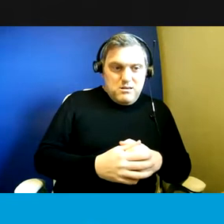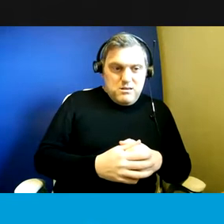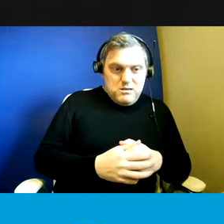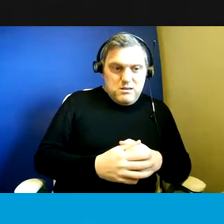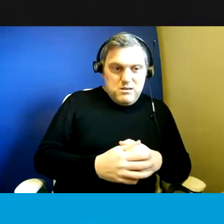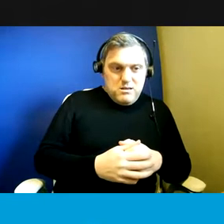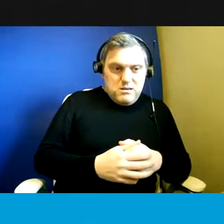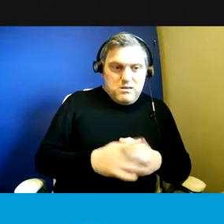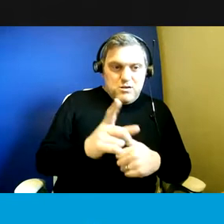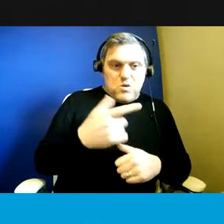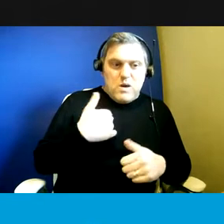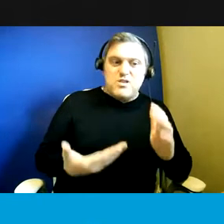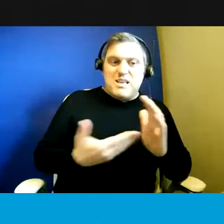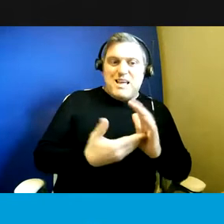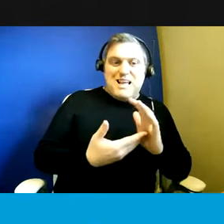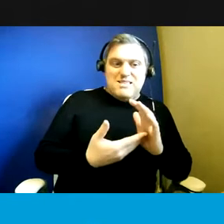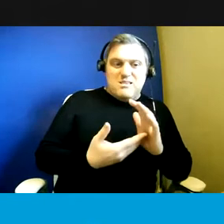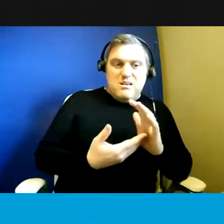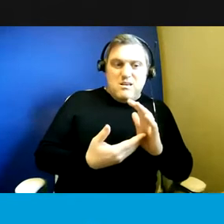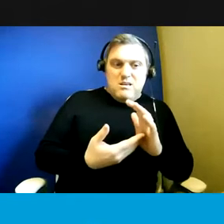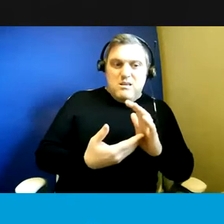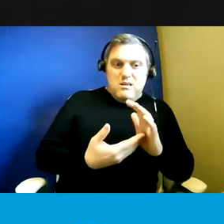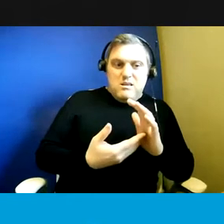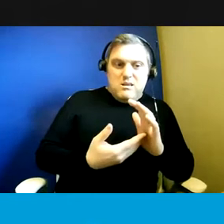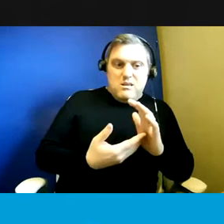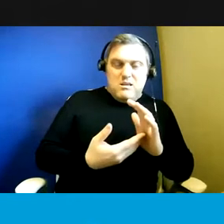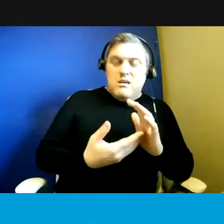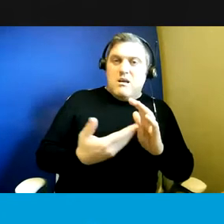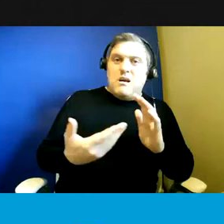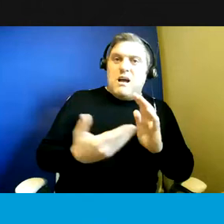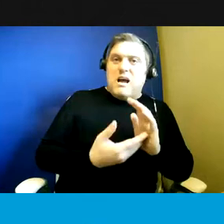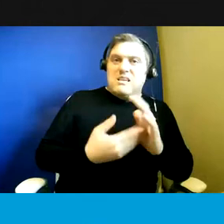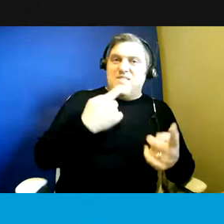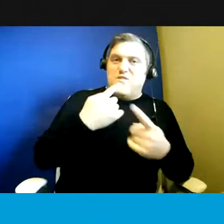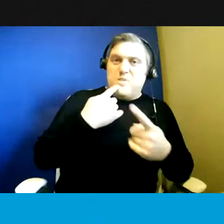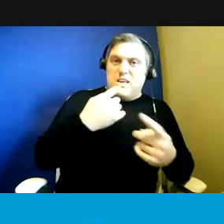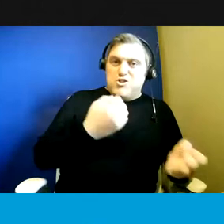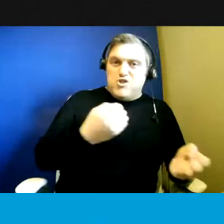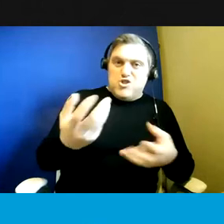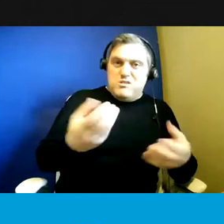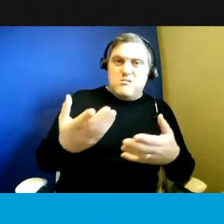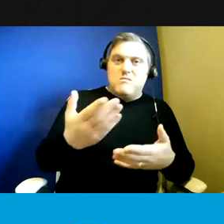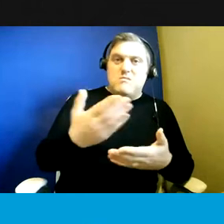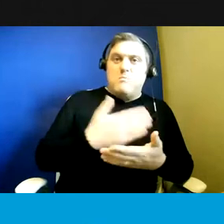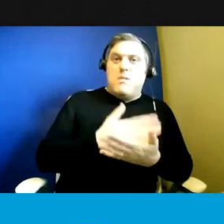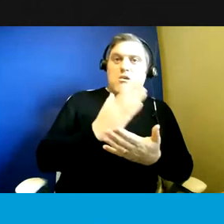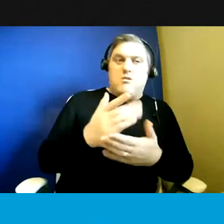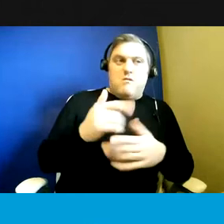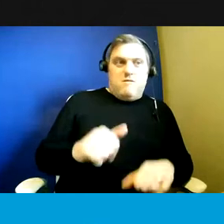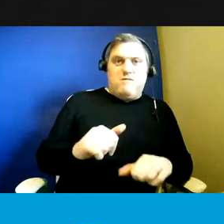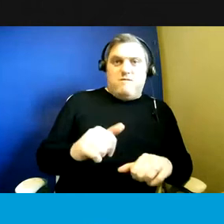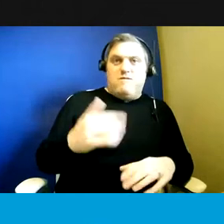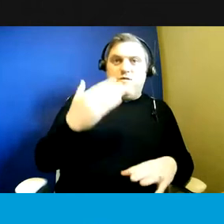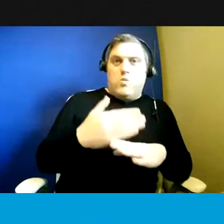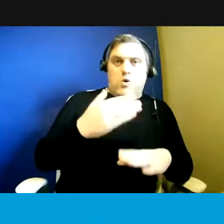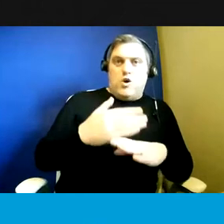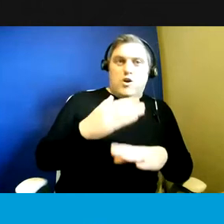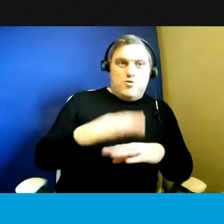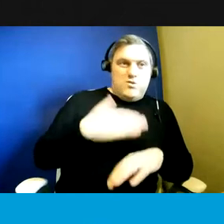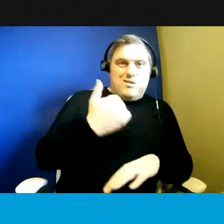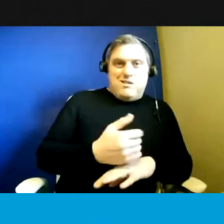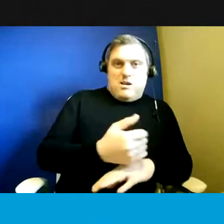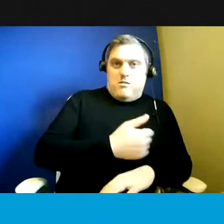just add to that? Yeah, sorry, just to sort of add some other information. So as part of the work that we've done to set the